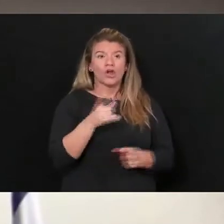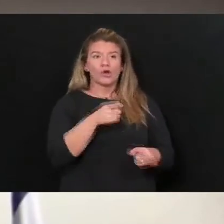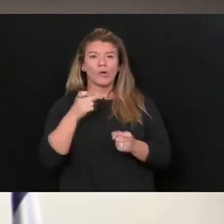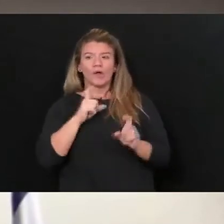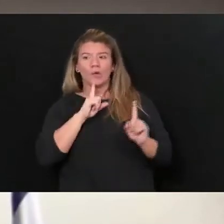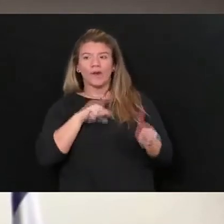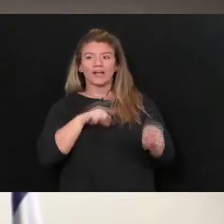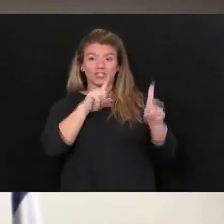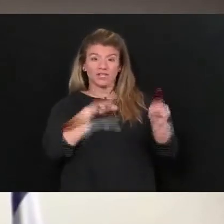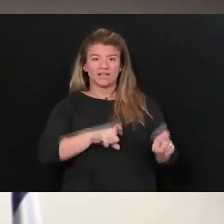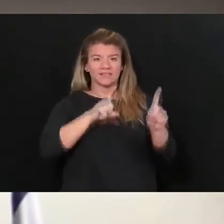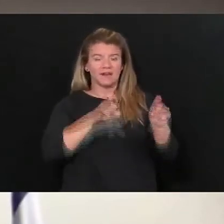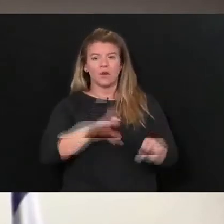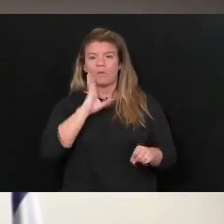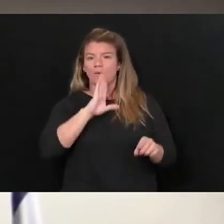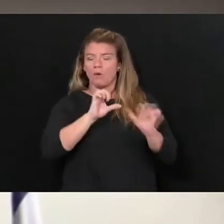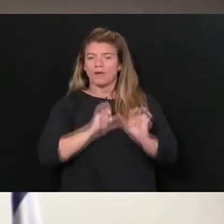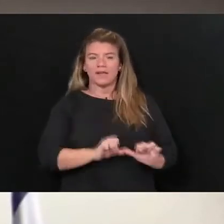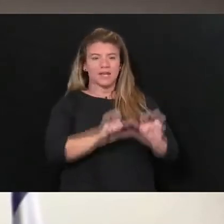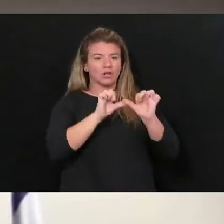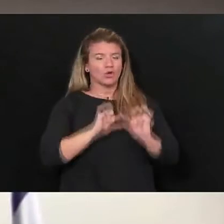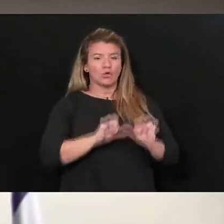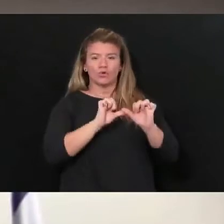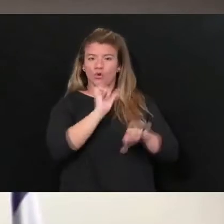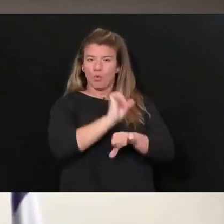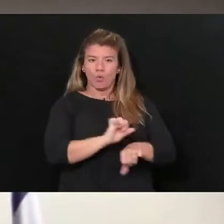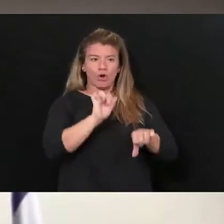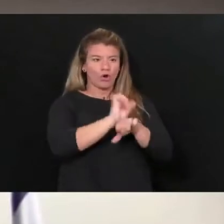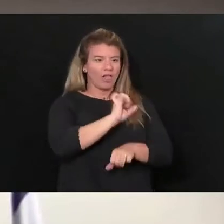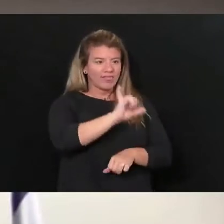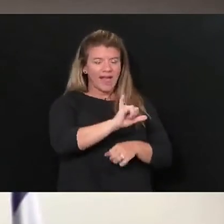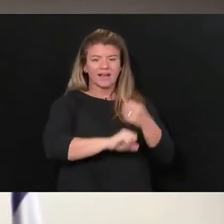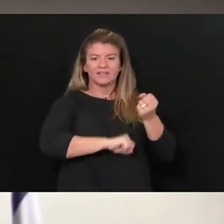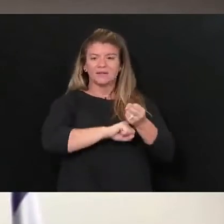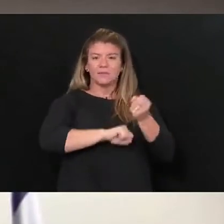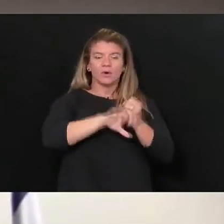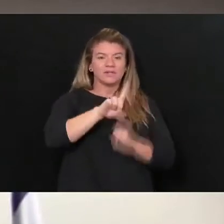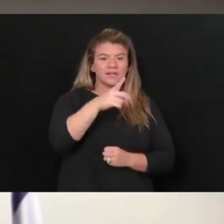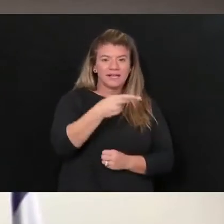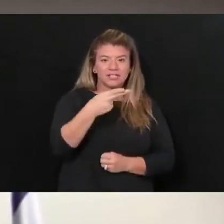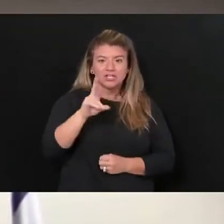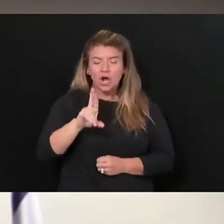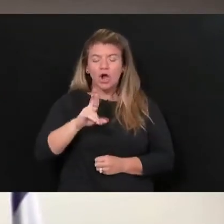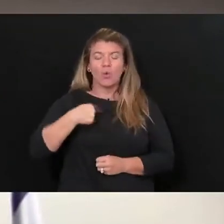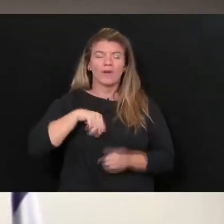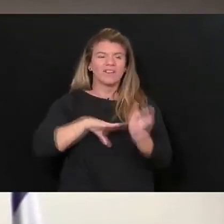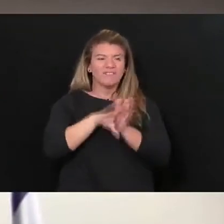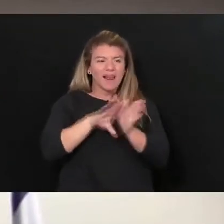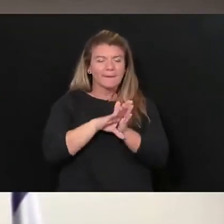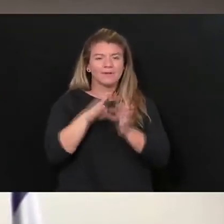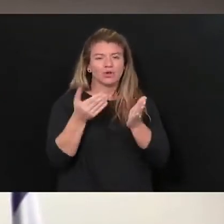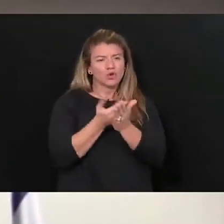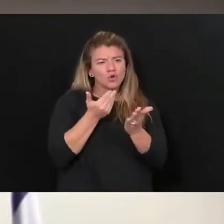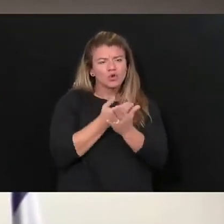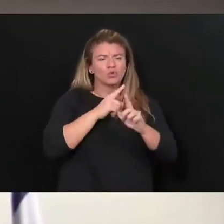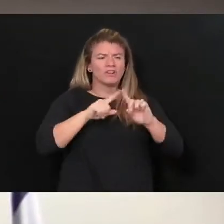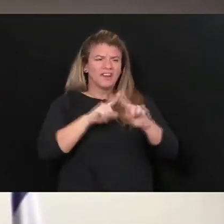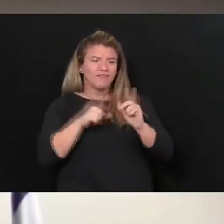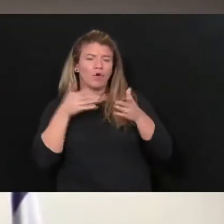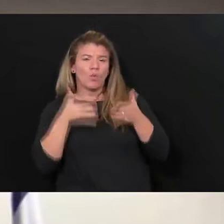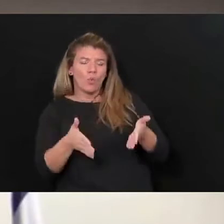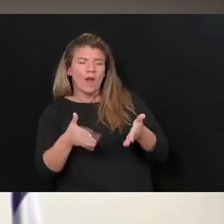reaction testing. We'll continue to work to support DHHR as we develop additional ways to get